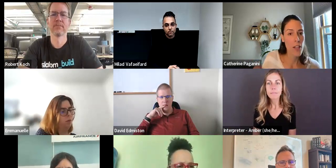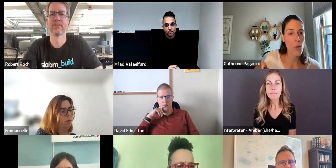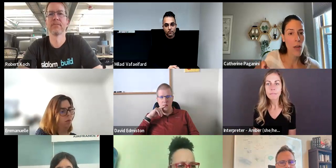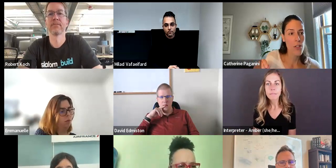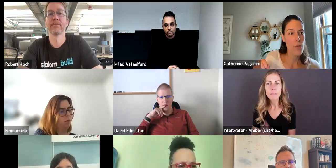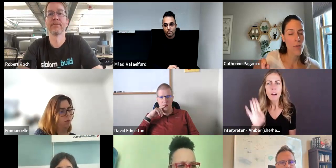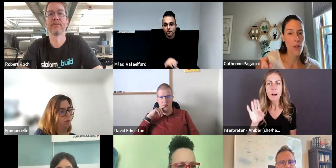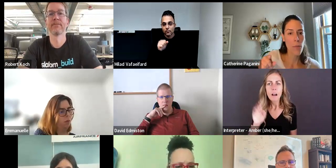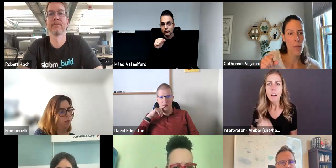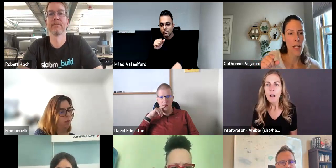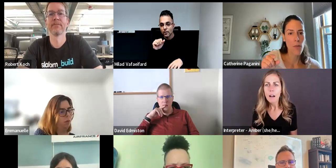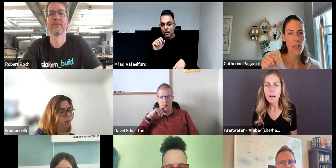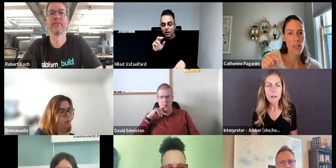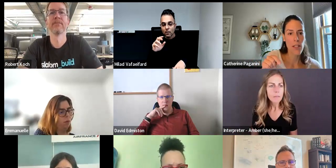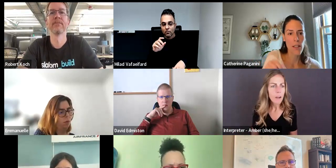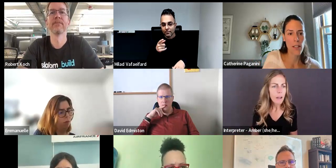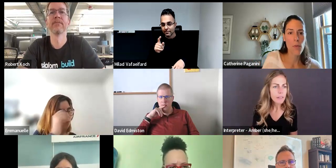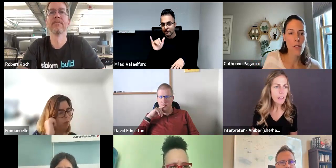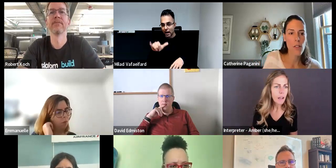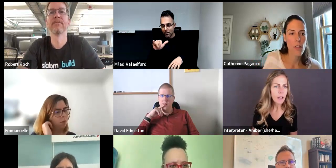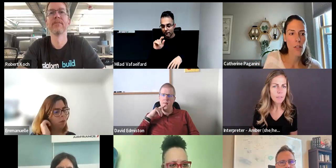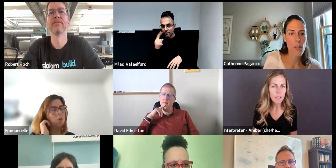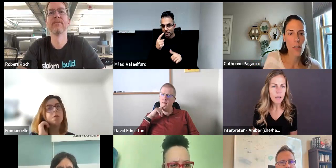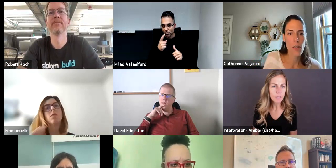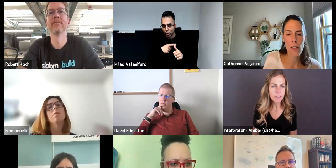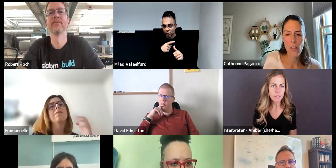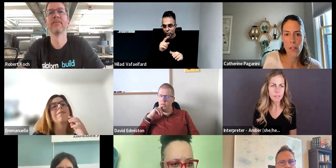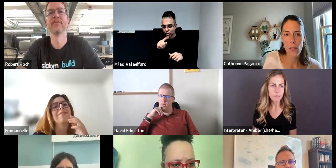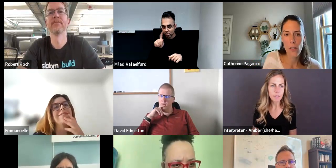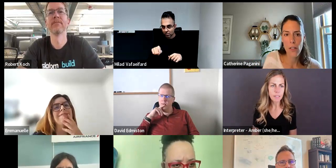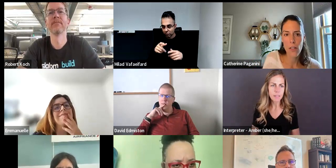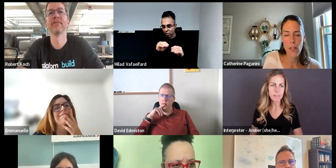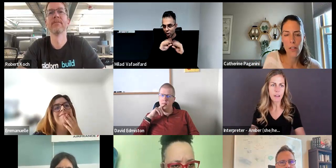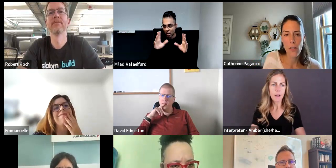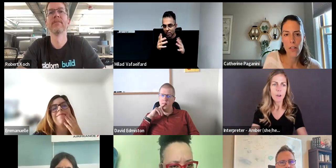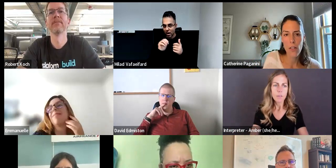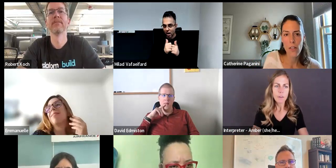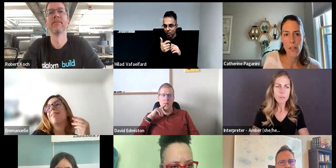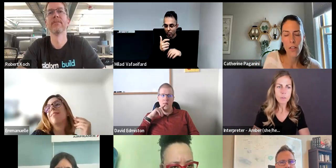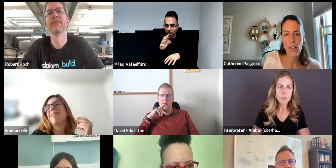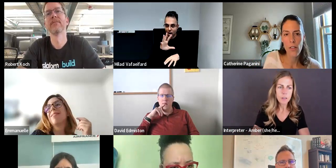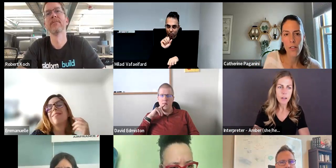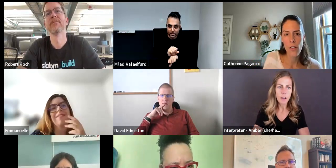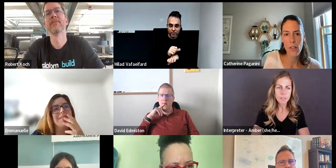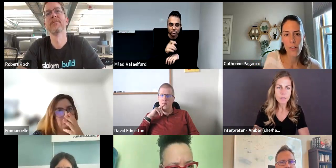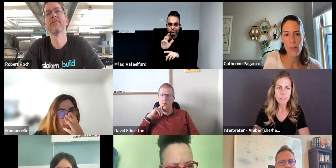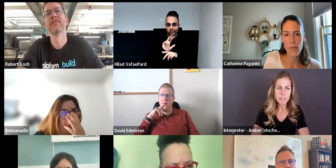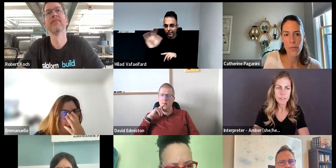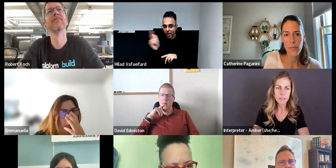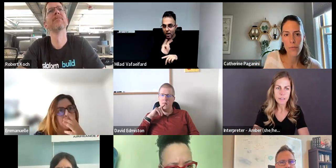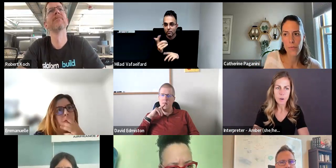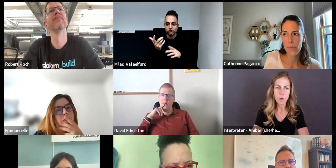What about the other questions from Milan? Was I saw Milan wanted to say something. He says, yeah, first question,